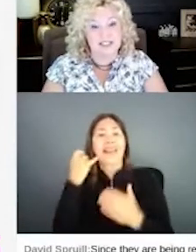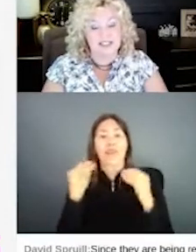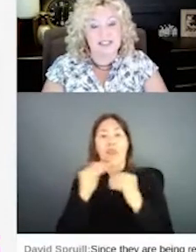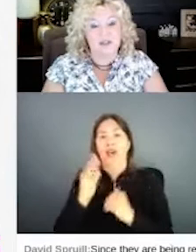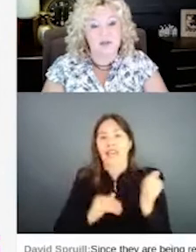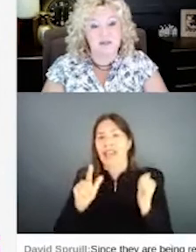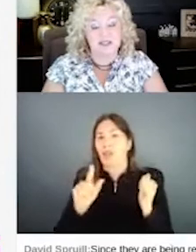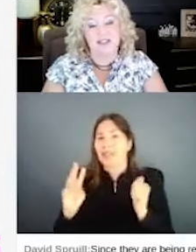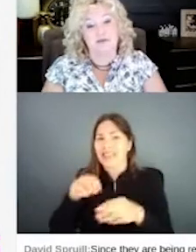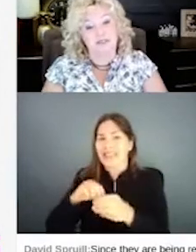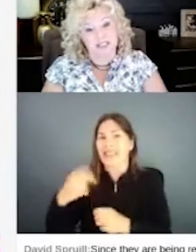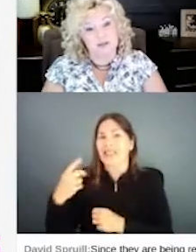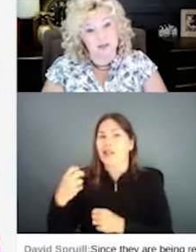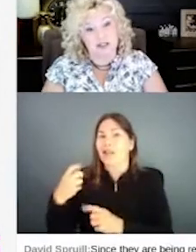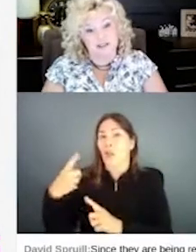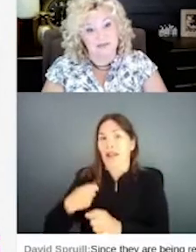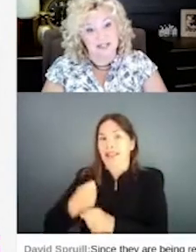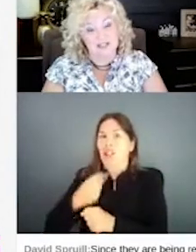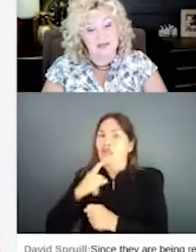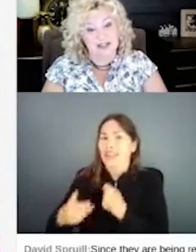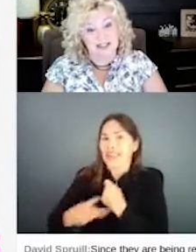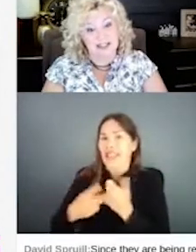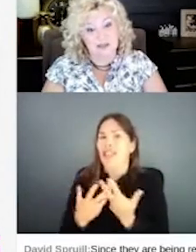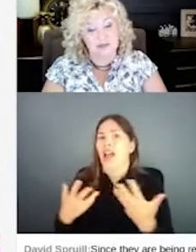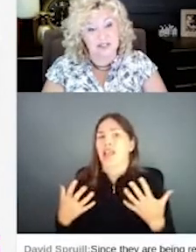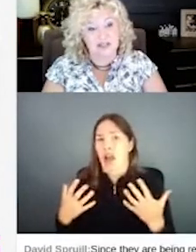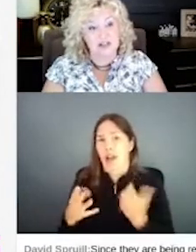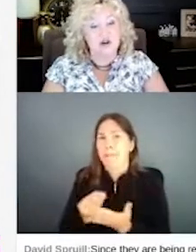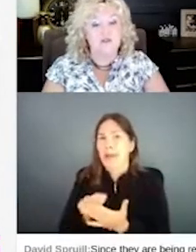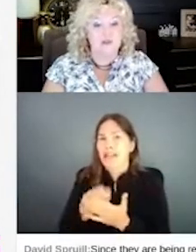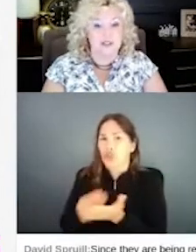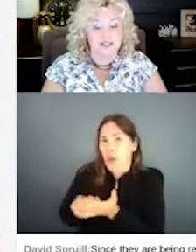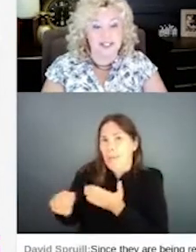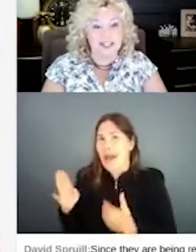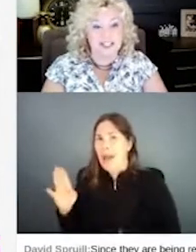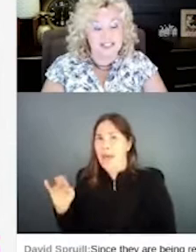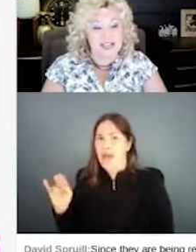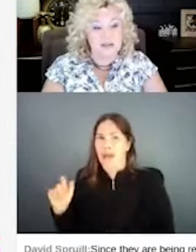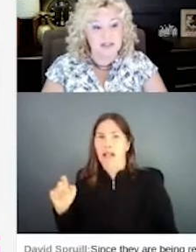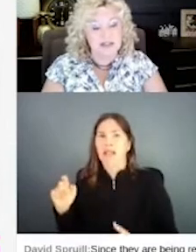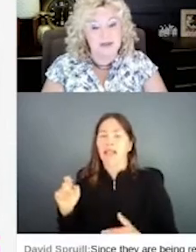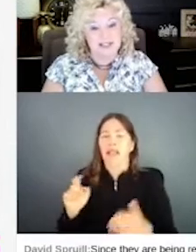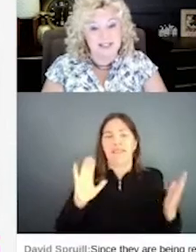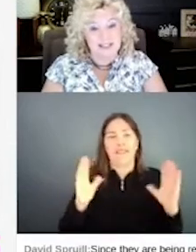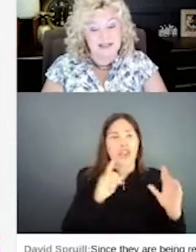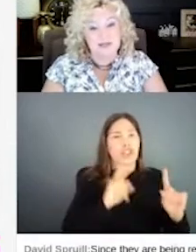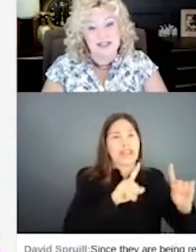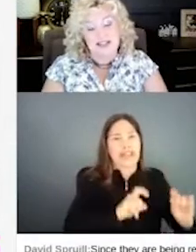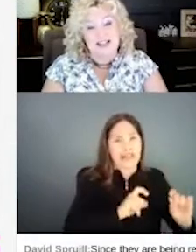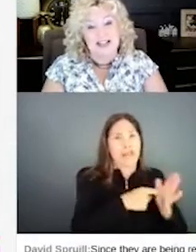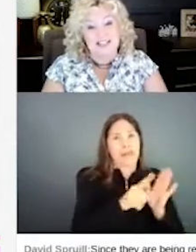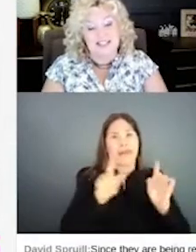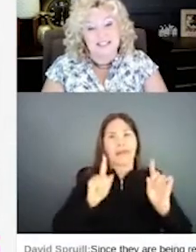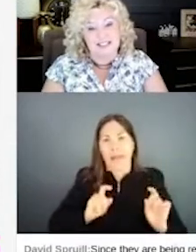in 12 months, it really saves you a lot of money to buy the classroom bundle over purchasing exam by exam.